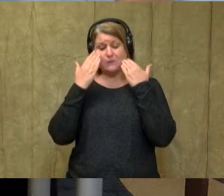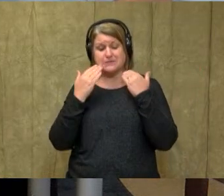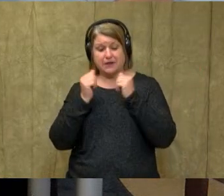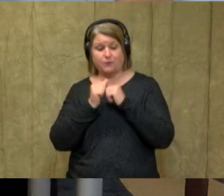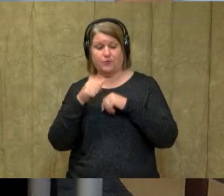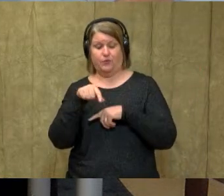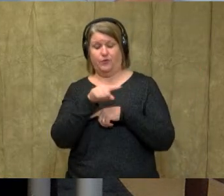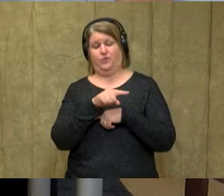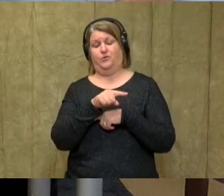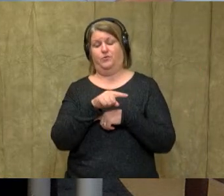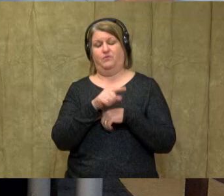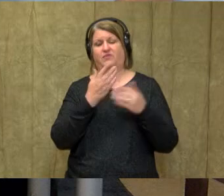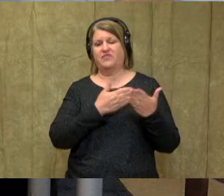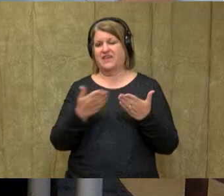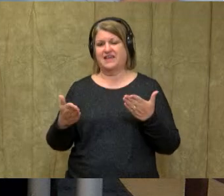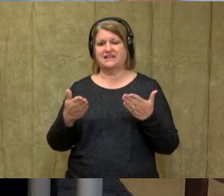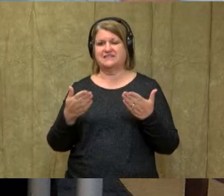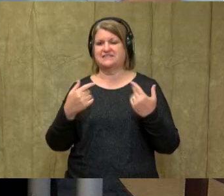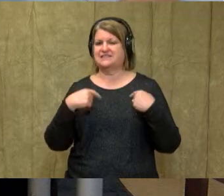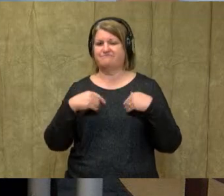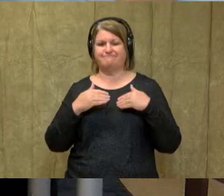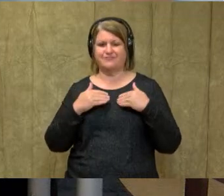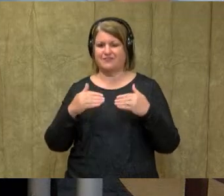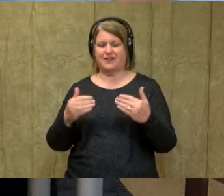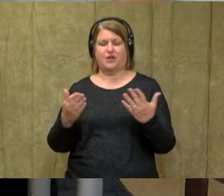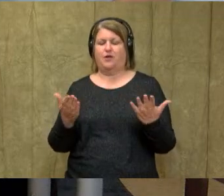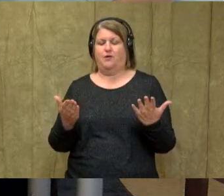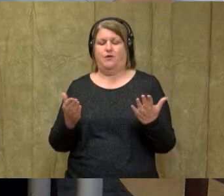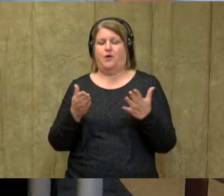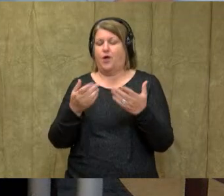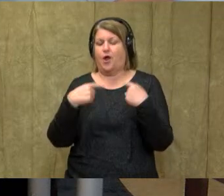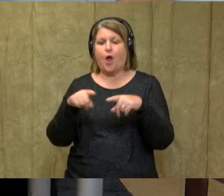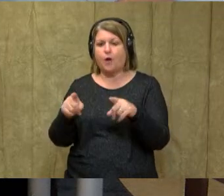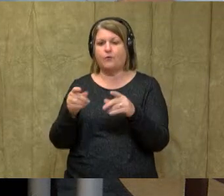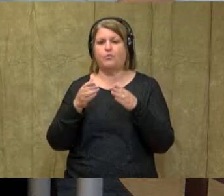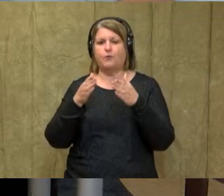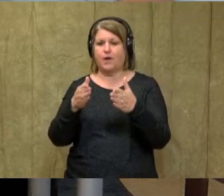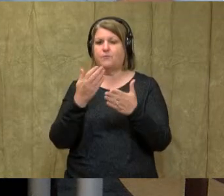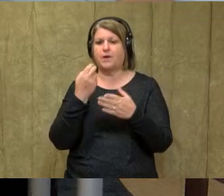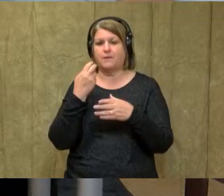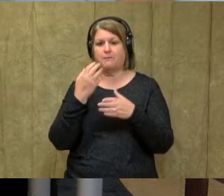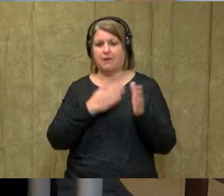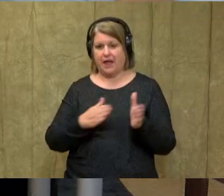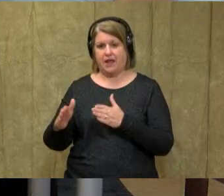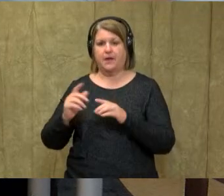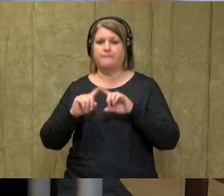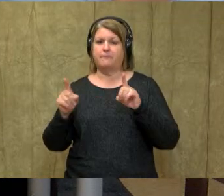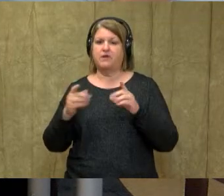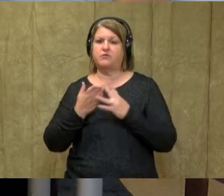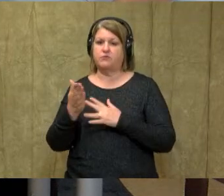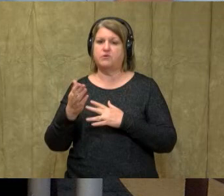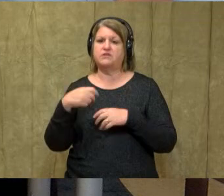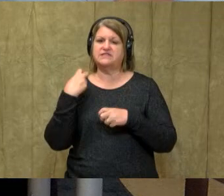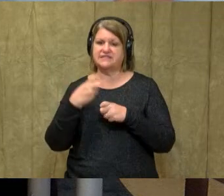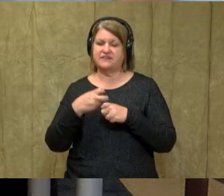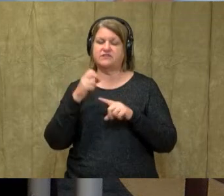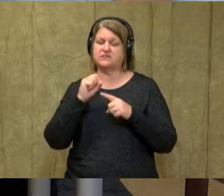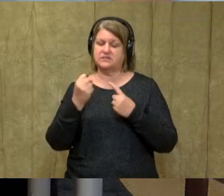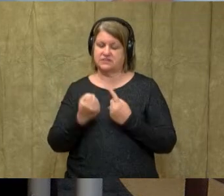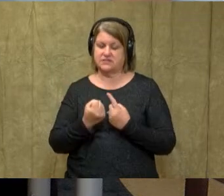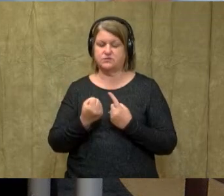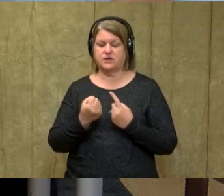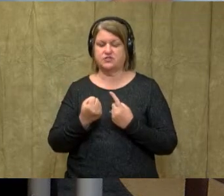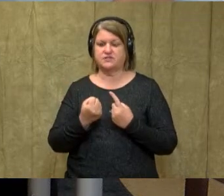go the way we planned, but from this difficult situation, there's a lot to be learned. And I don't want to forget those lessons that we